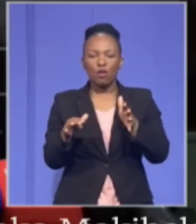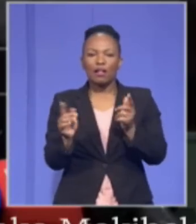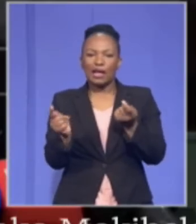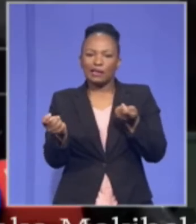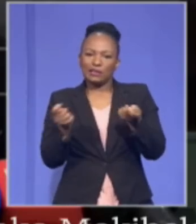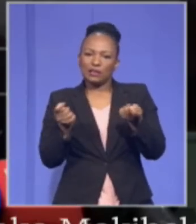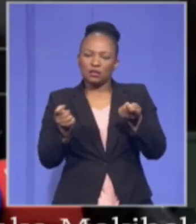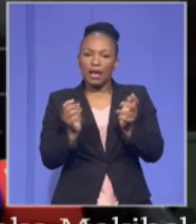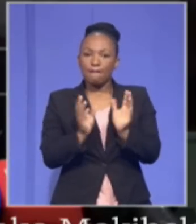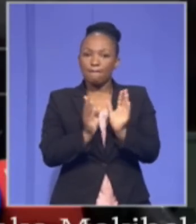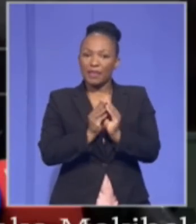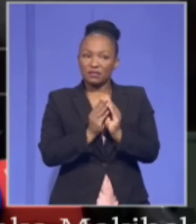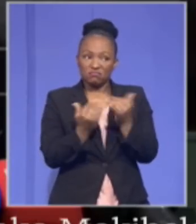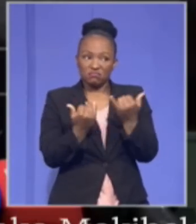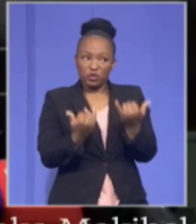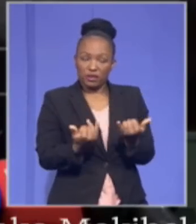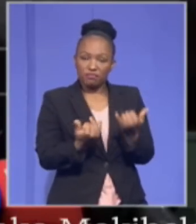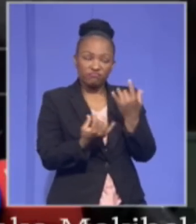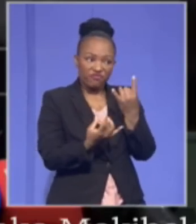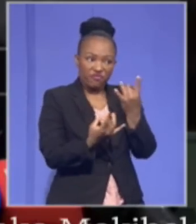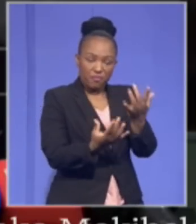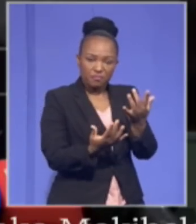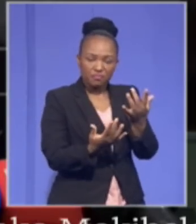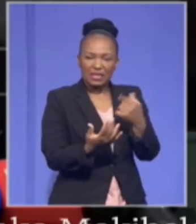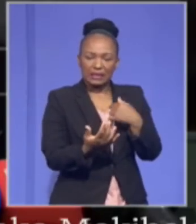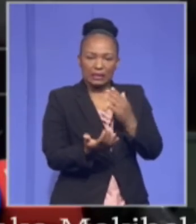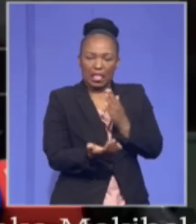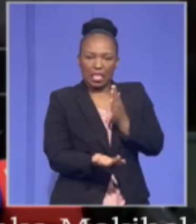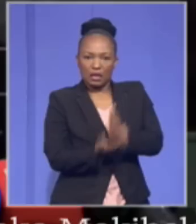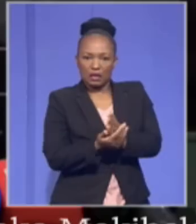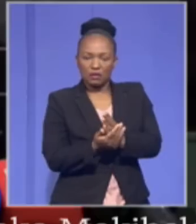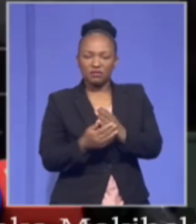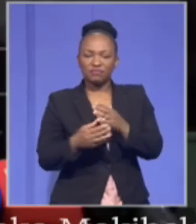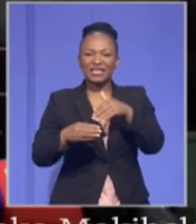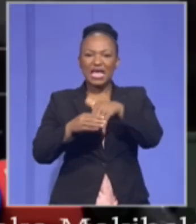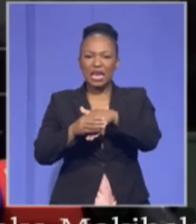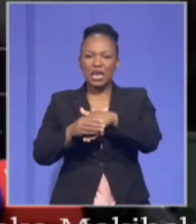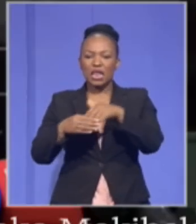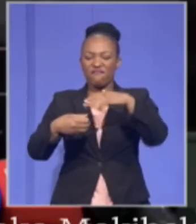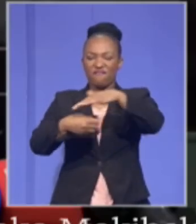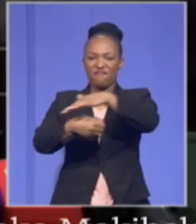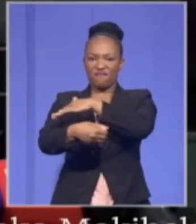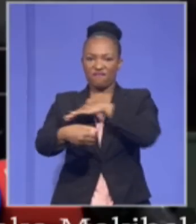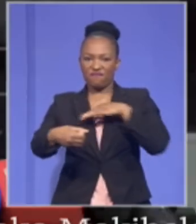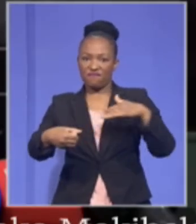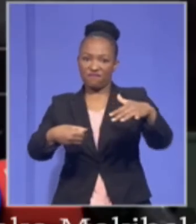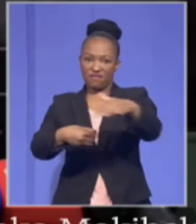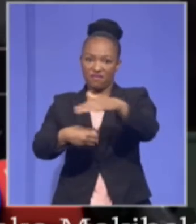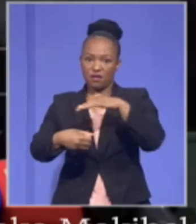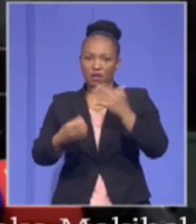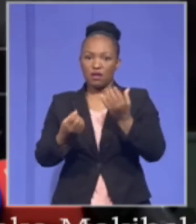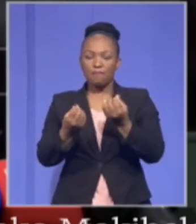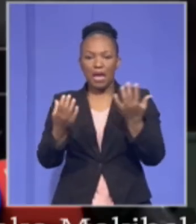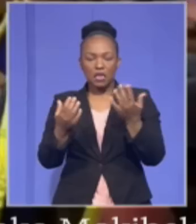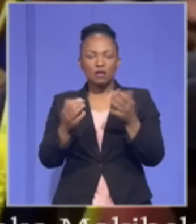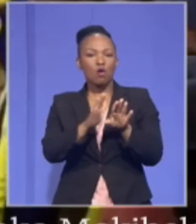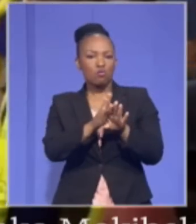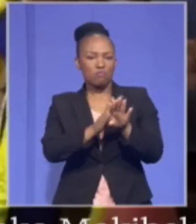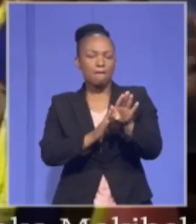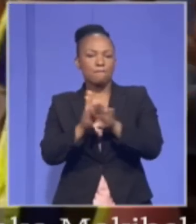today, we're not 100% correct inside the venue and the experience inside the venue. There's lots of room for